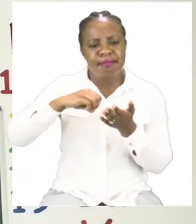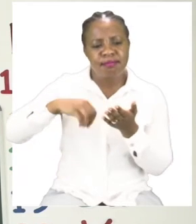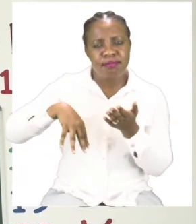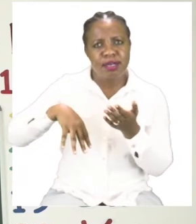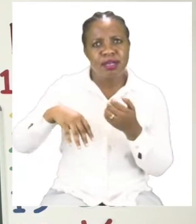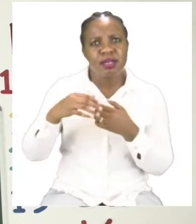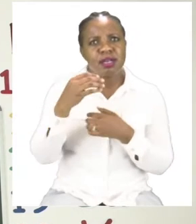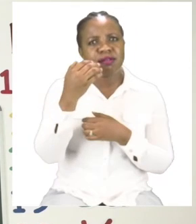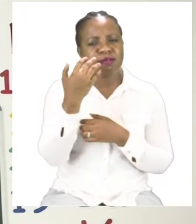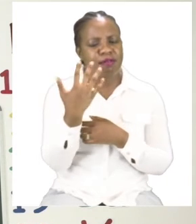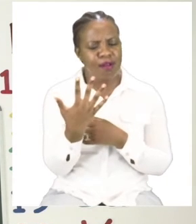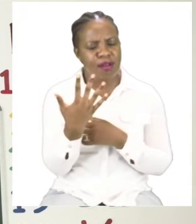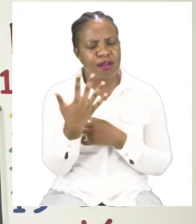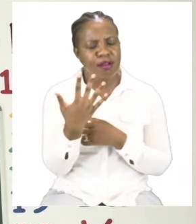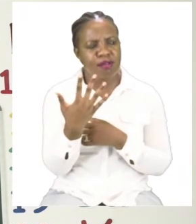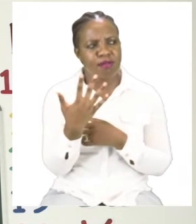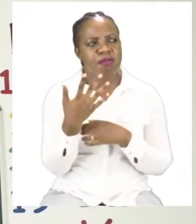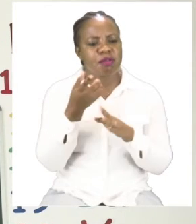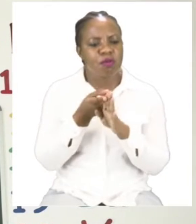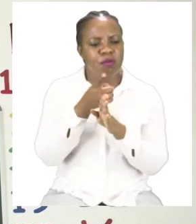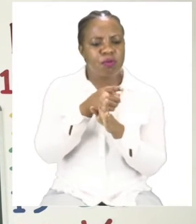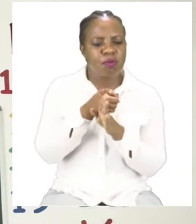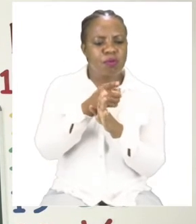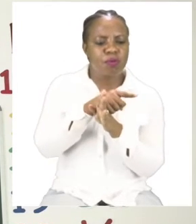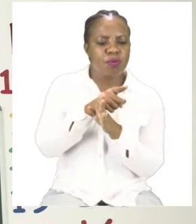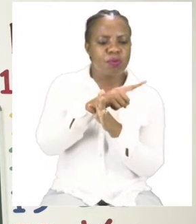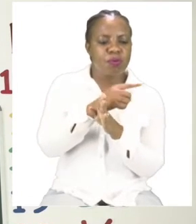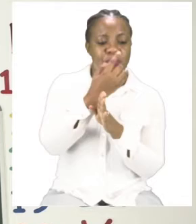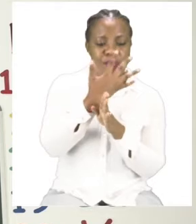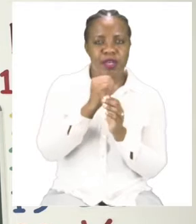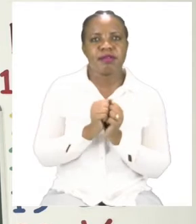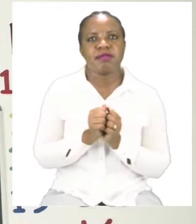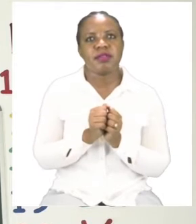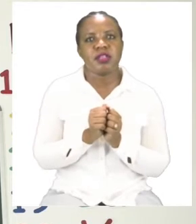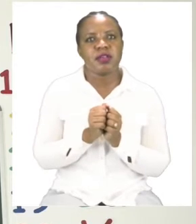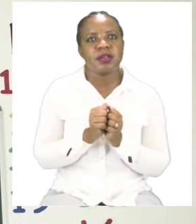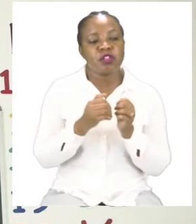our finger on 13 and we are counting backwards.